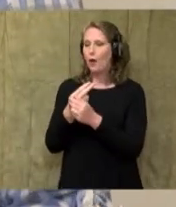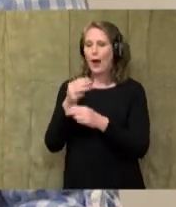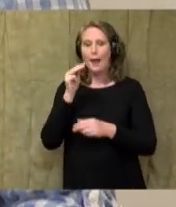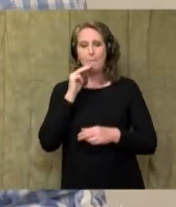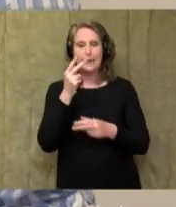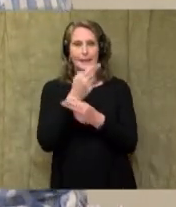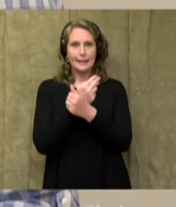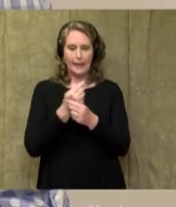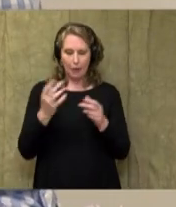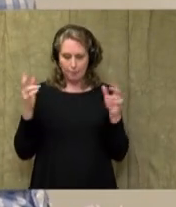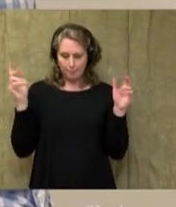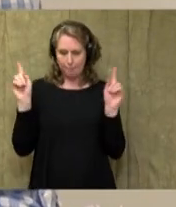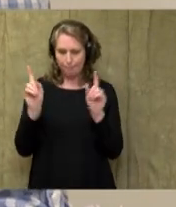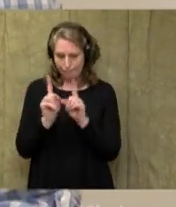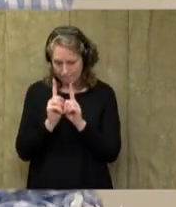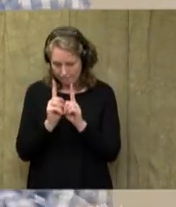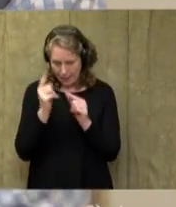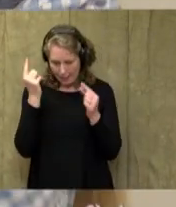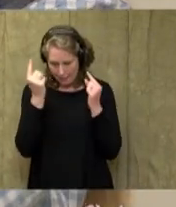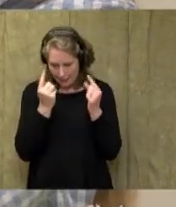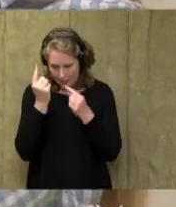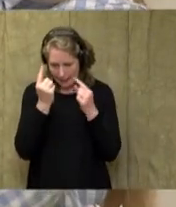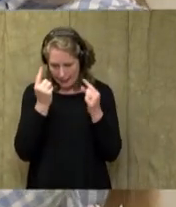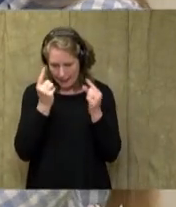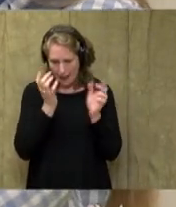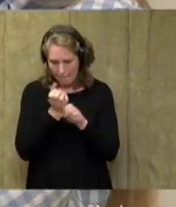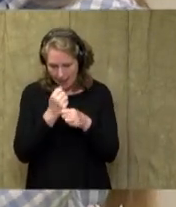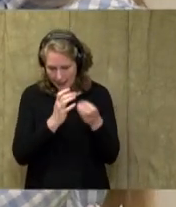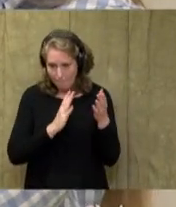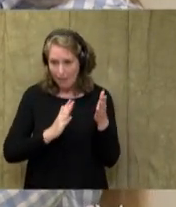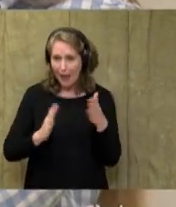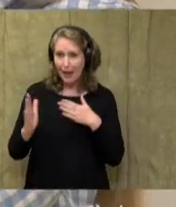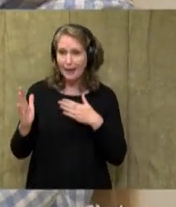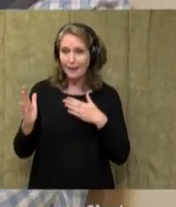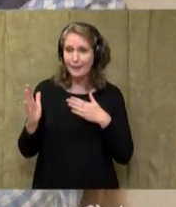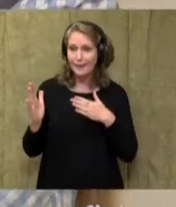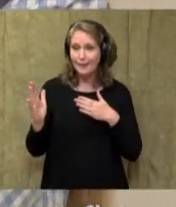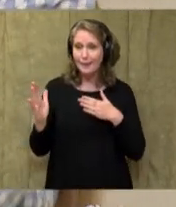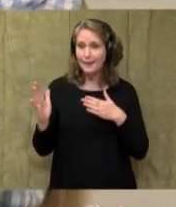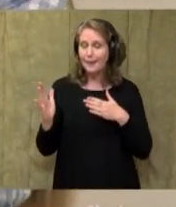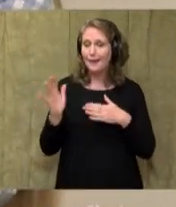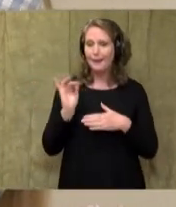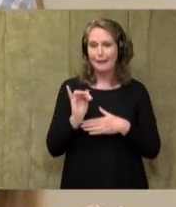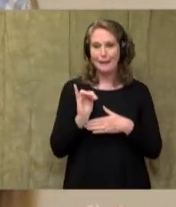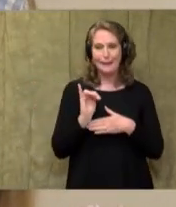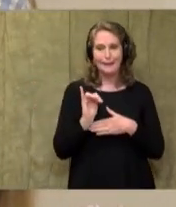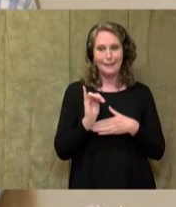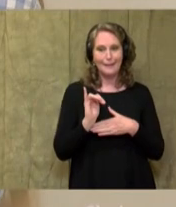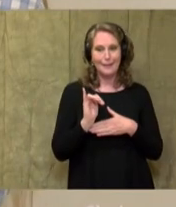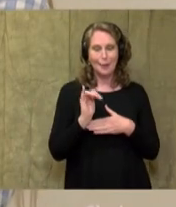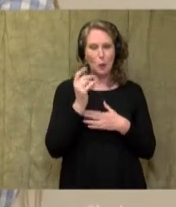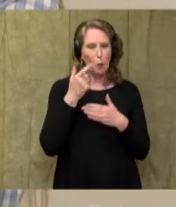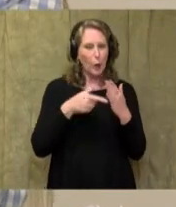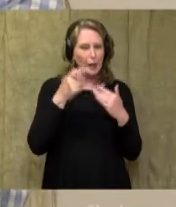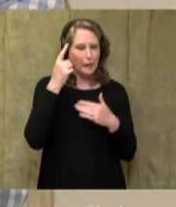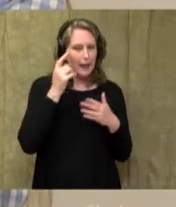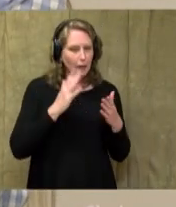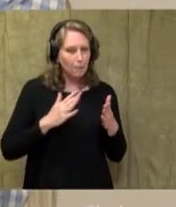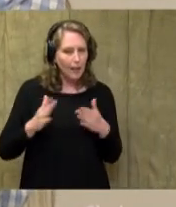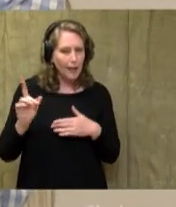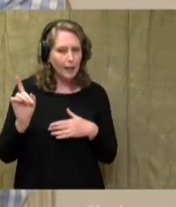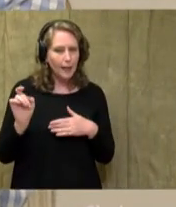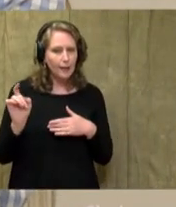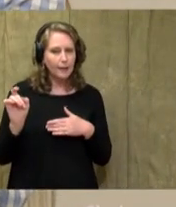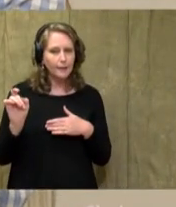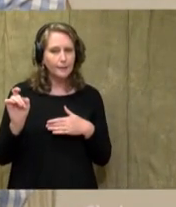Mrs. Hare put their heads together and cooked up a plan. All right, what do you think their plan might